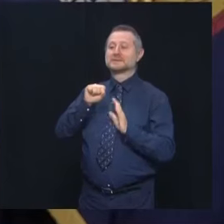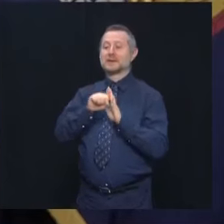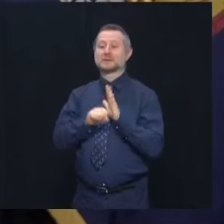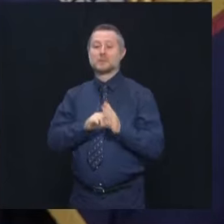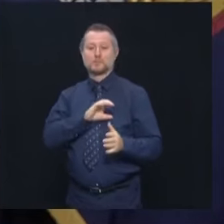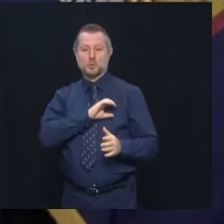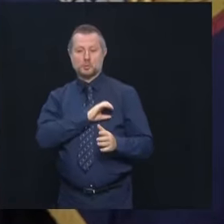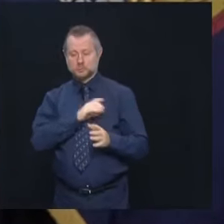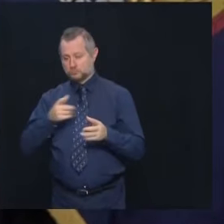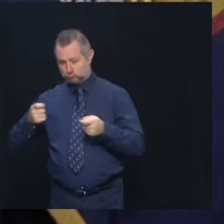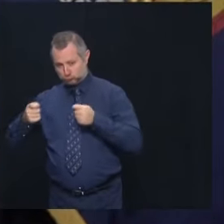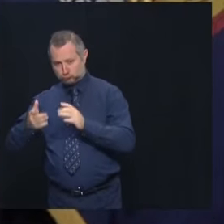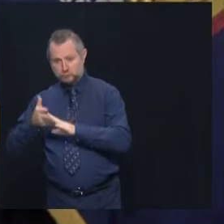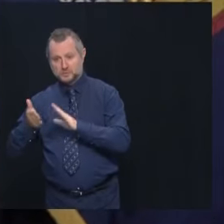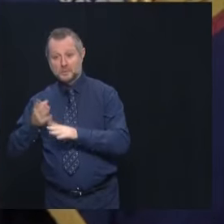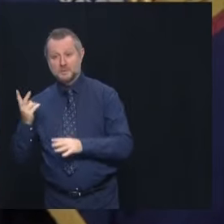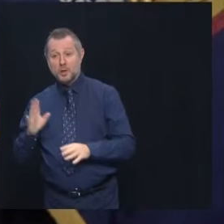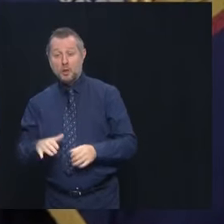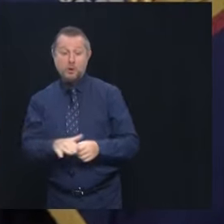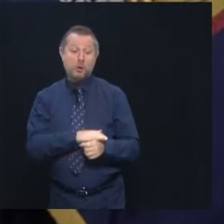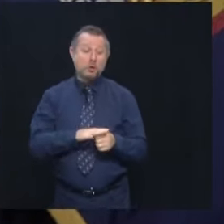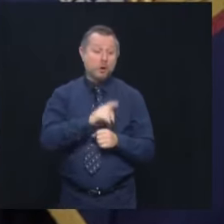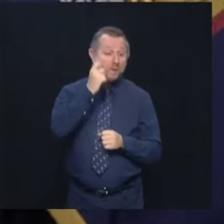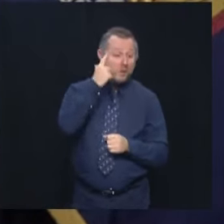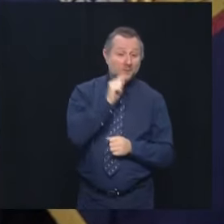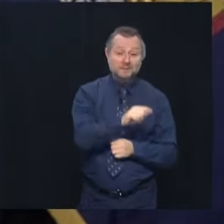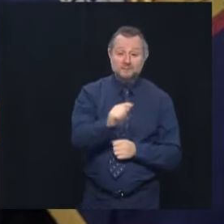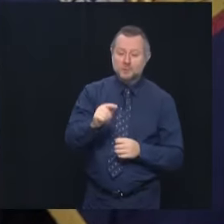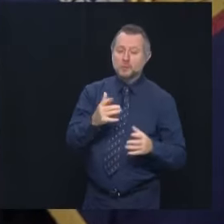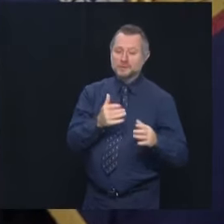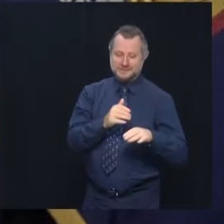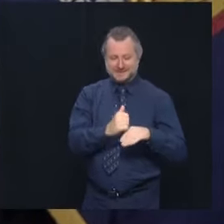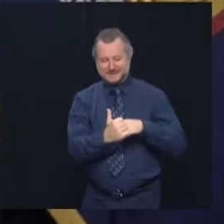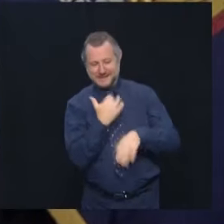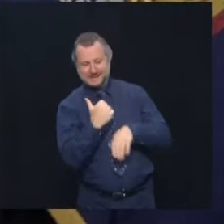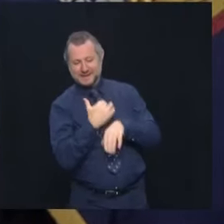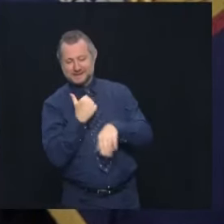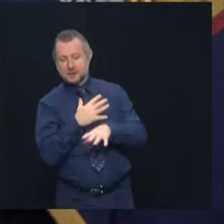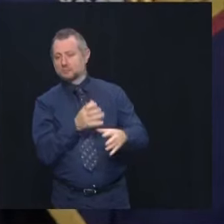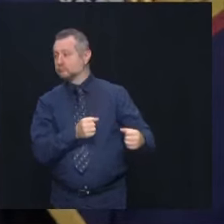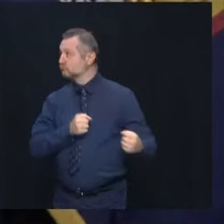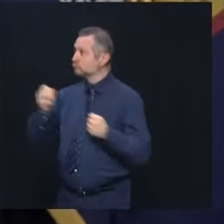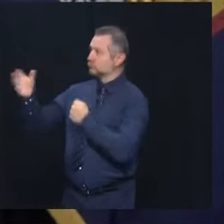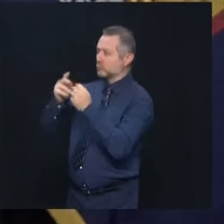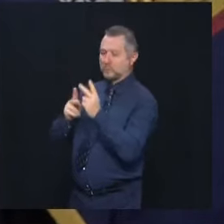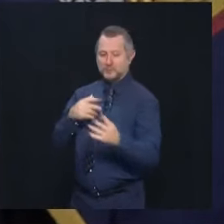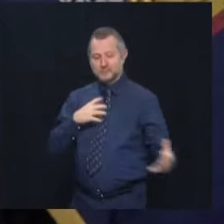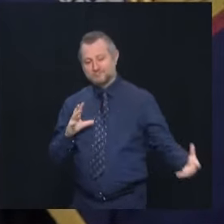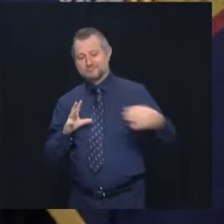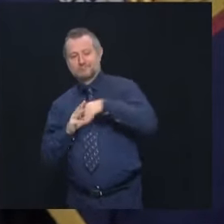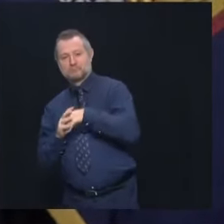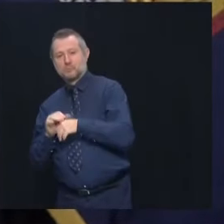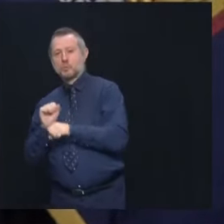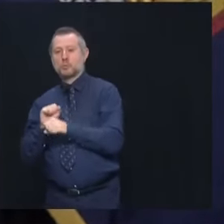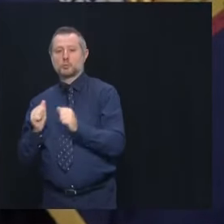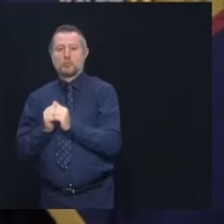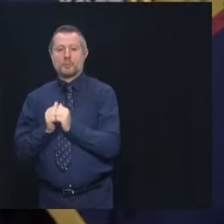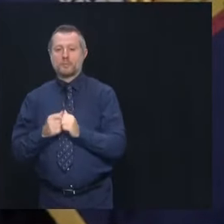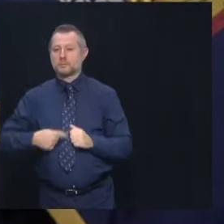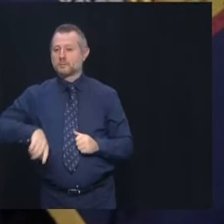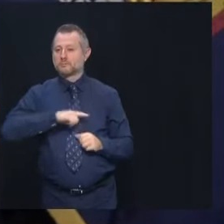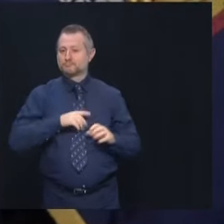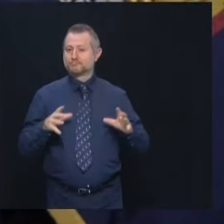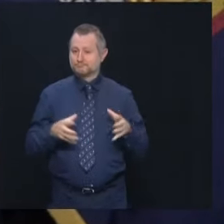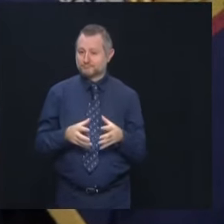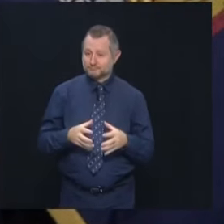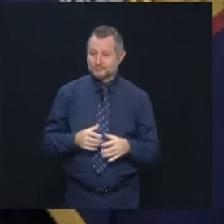and local governments will need to assign people to that task force who are supervised by